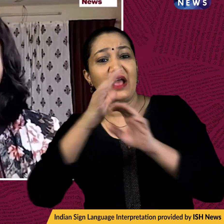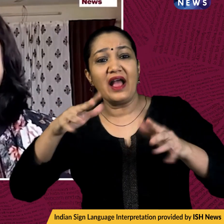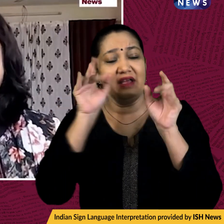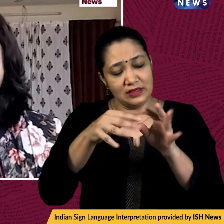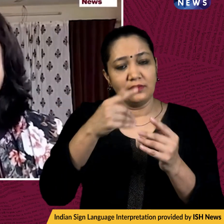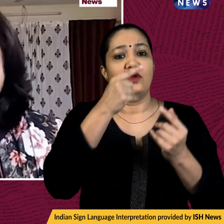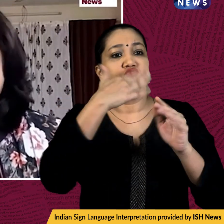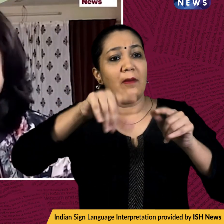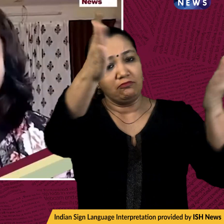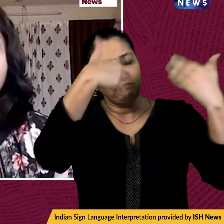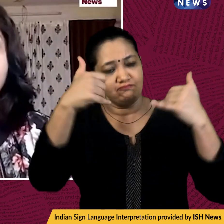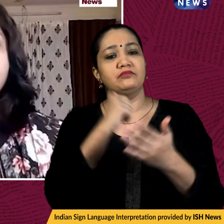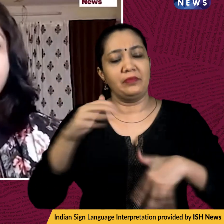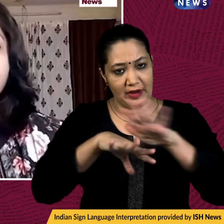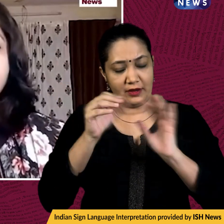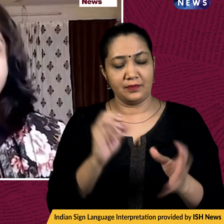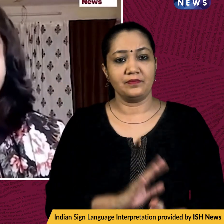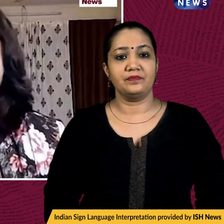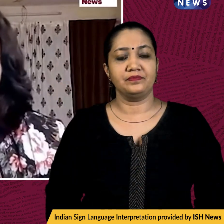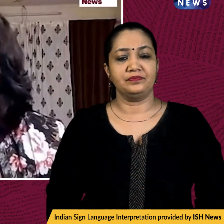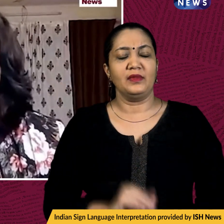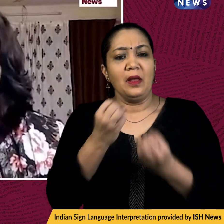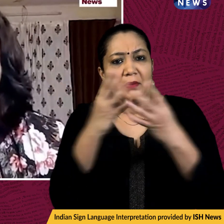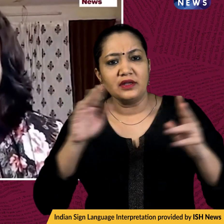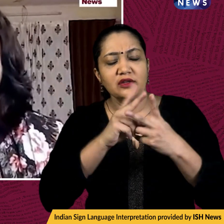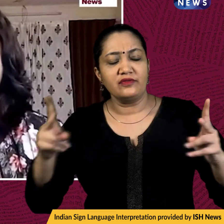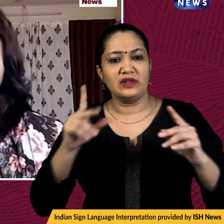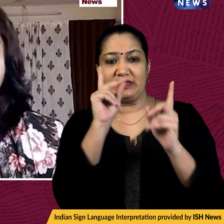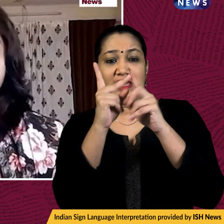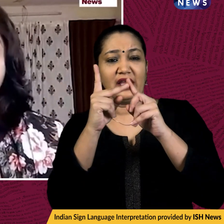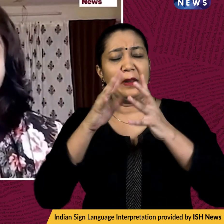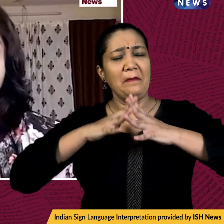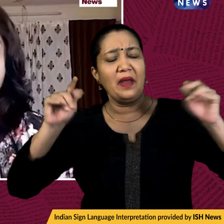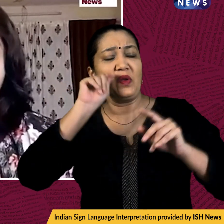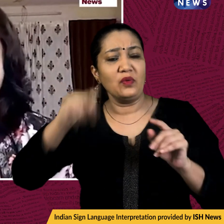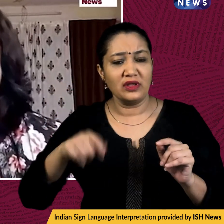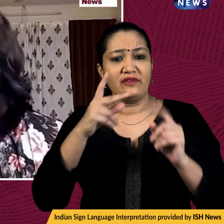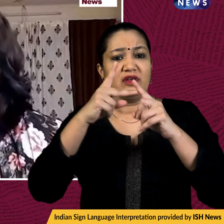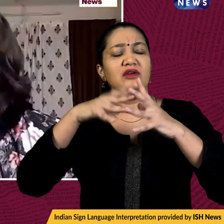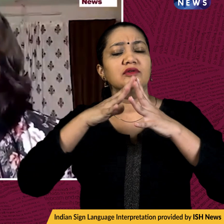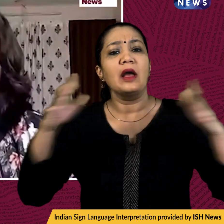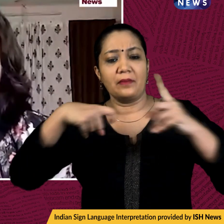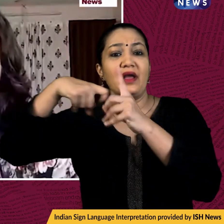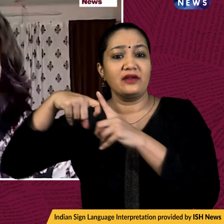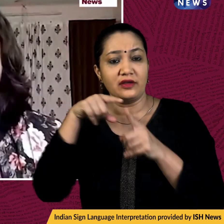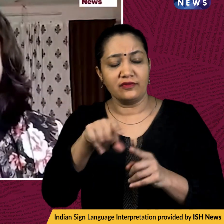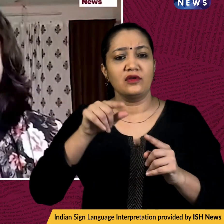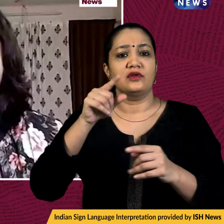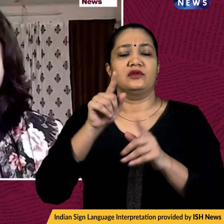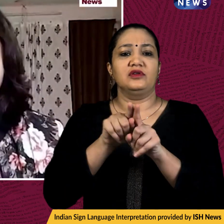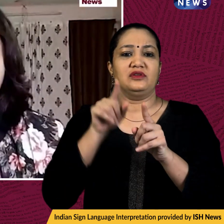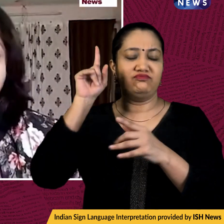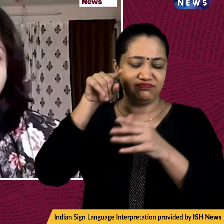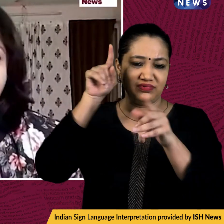Ganga from today. A lot of reports are coming in from the second largest city of Ukraine, Kharkiv. Russian missiles